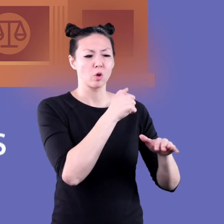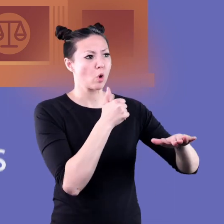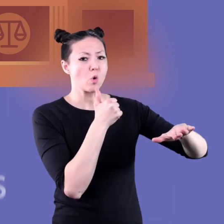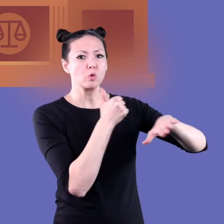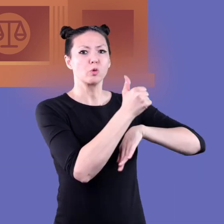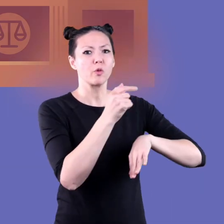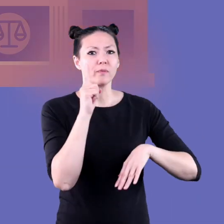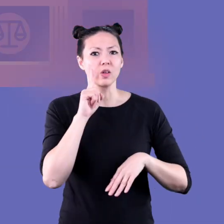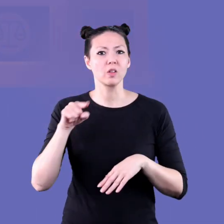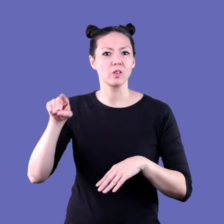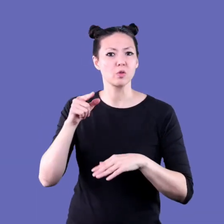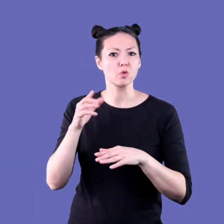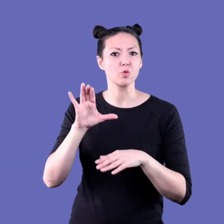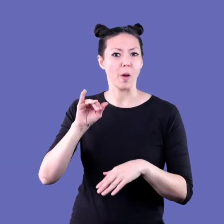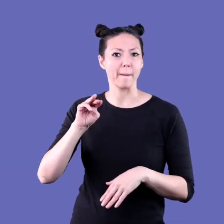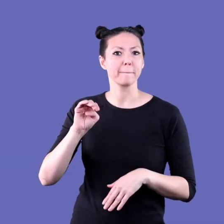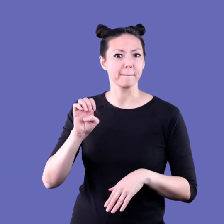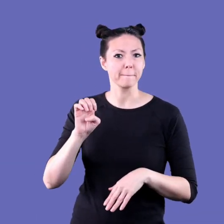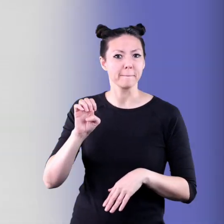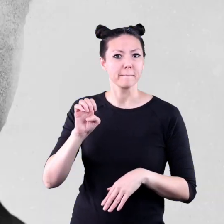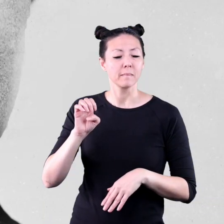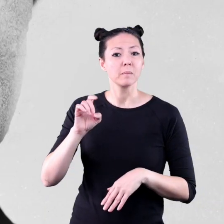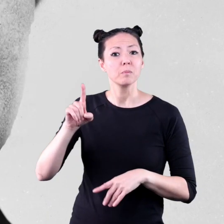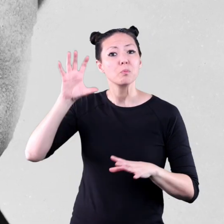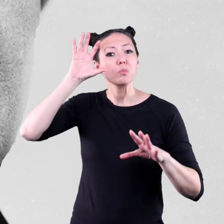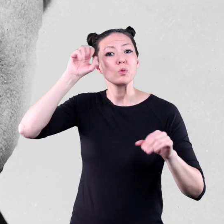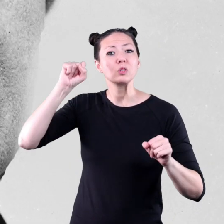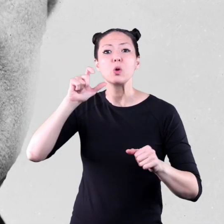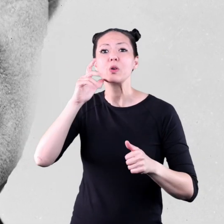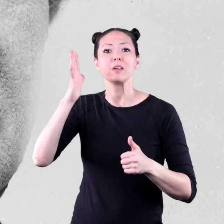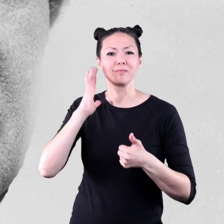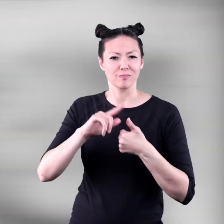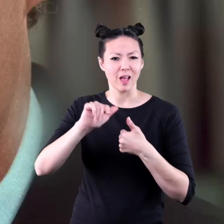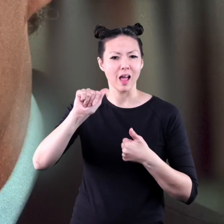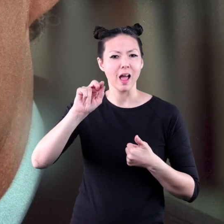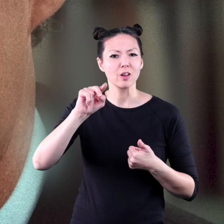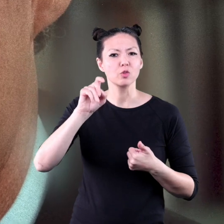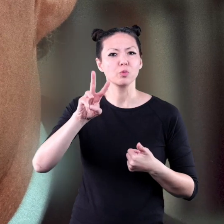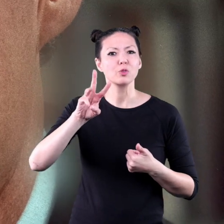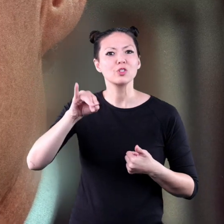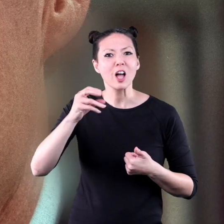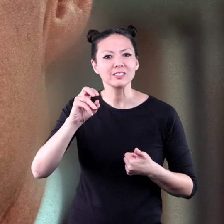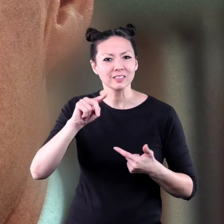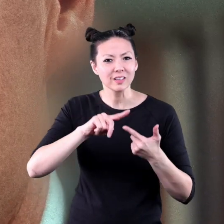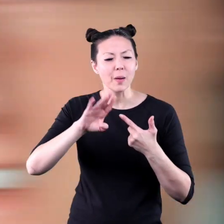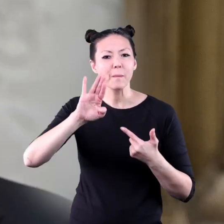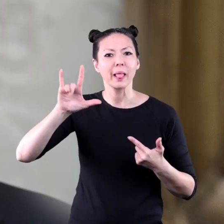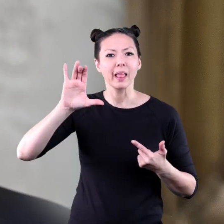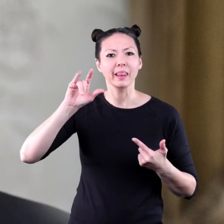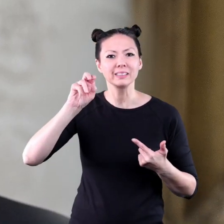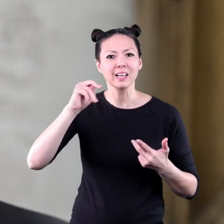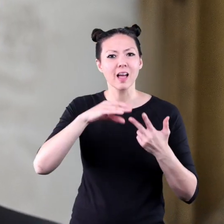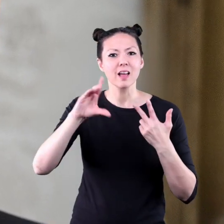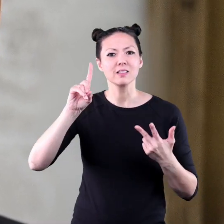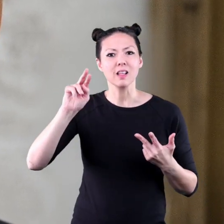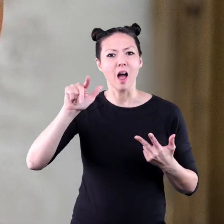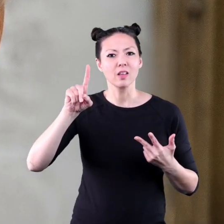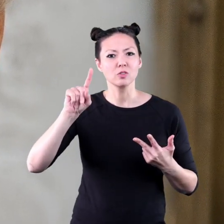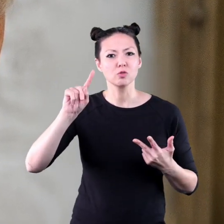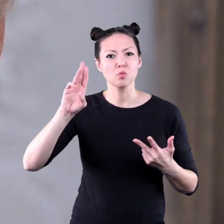crimes. Those presidents were Andrew Johnson, Bill Clinton, and Donald